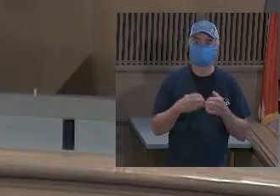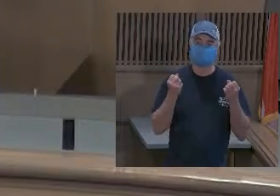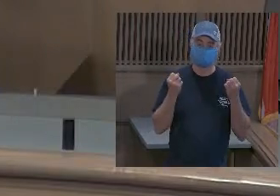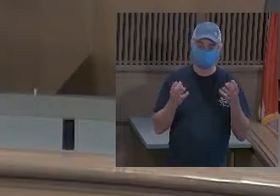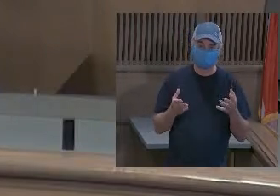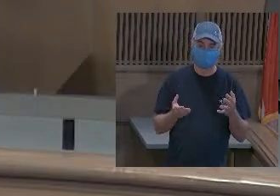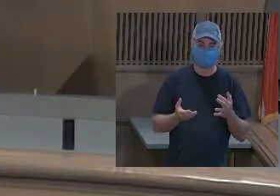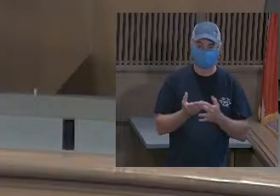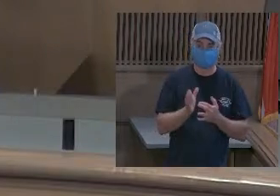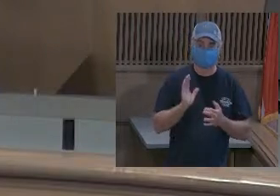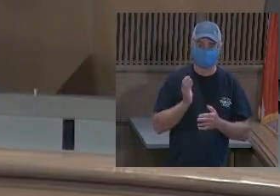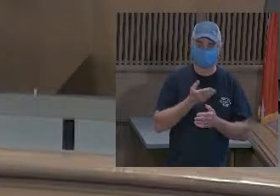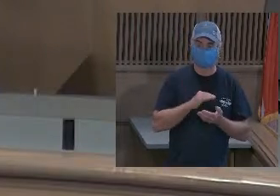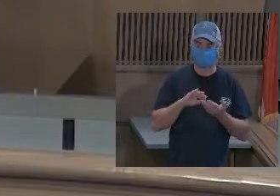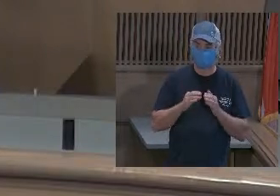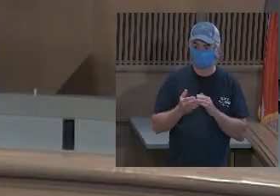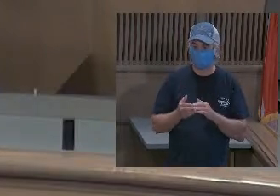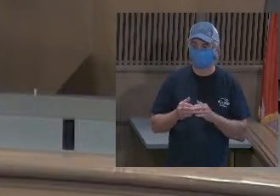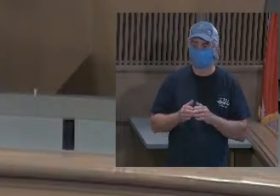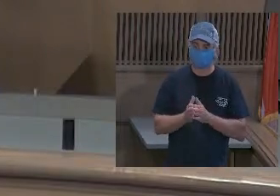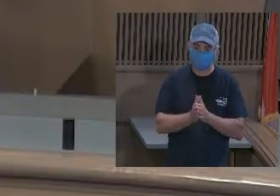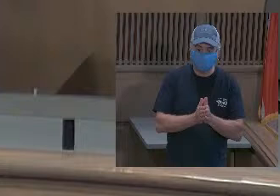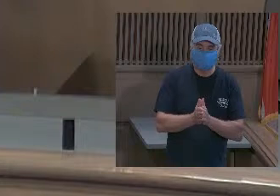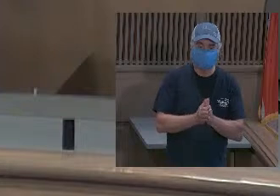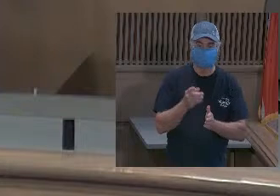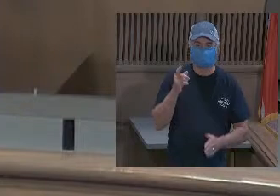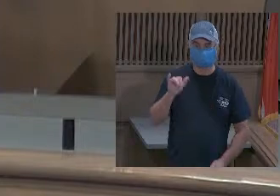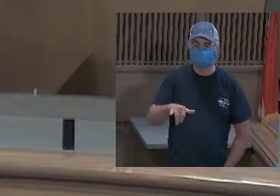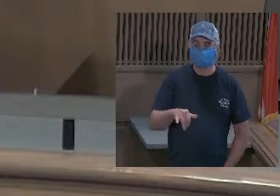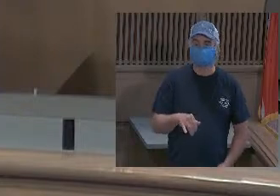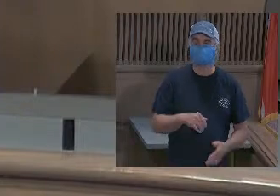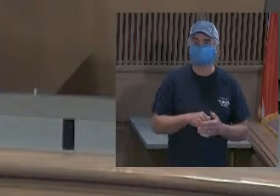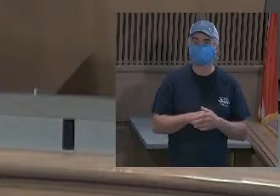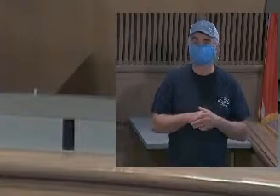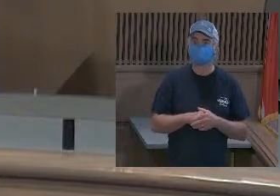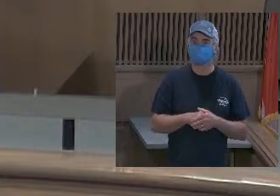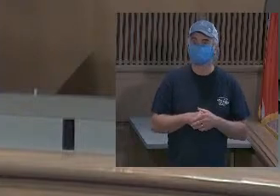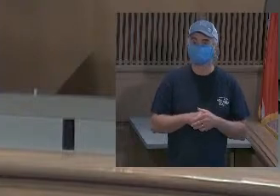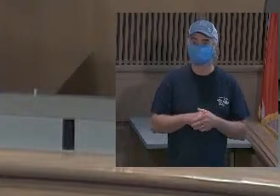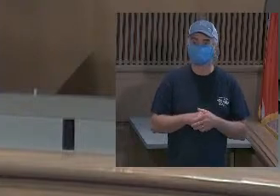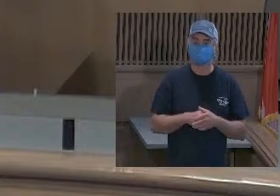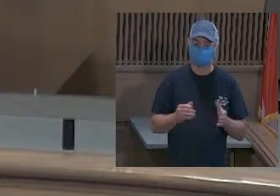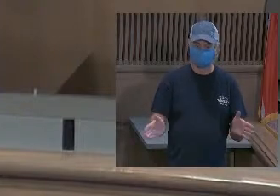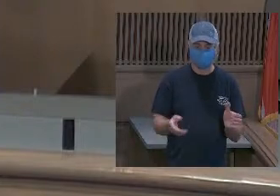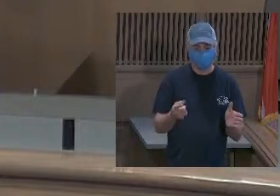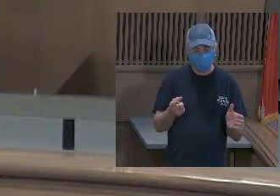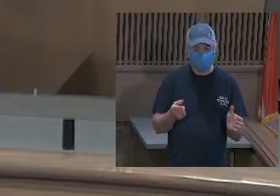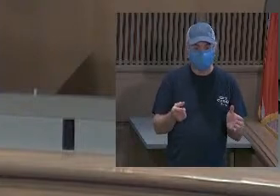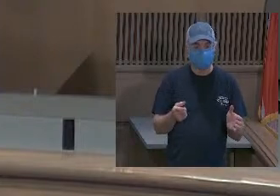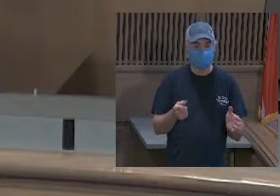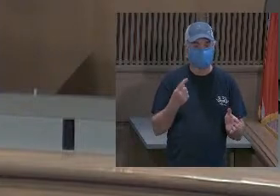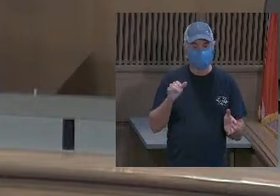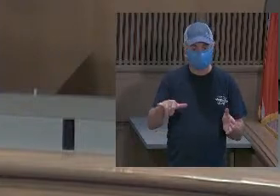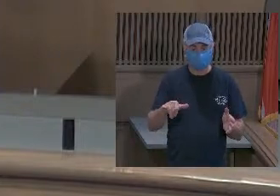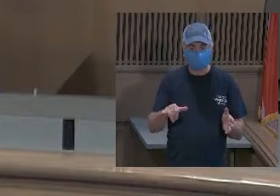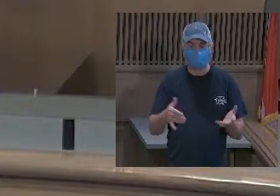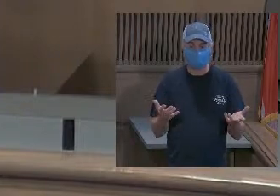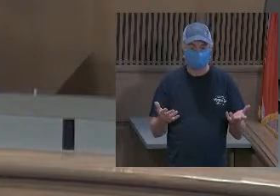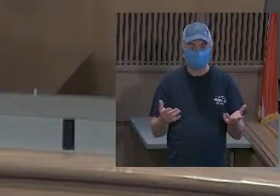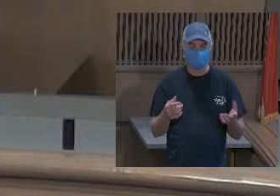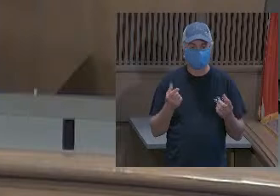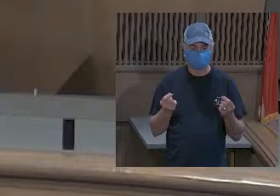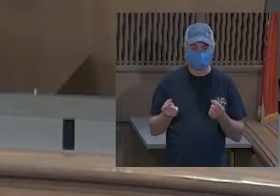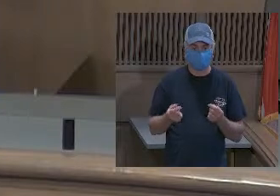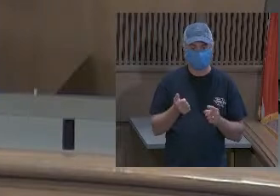many throughout the community are striving for. We encourage you, as part of the Strive for 75 campaign,